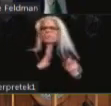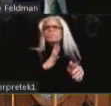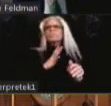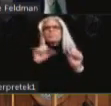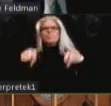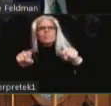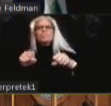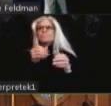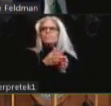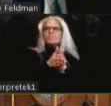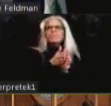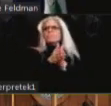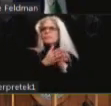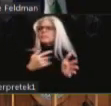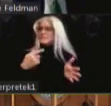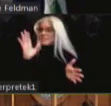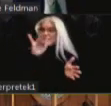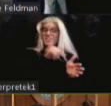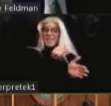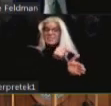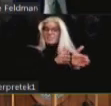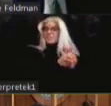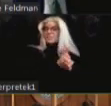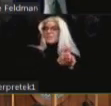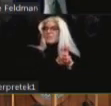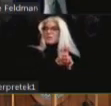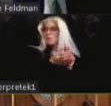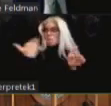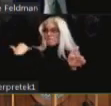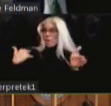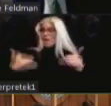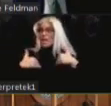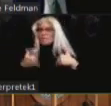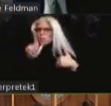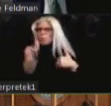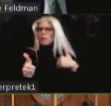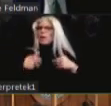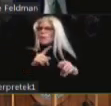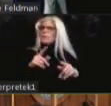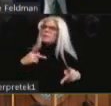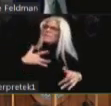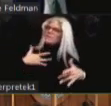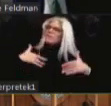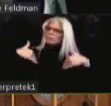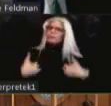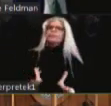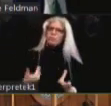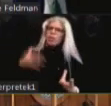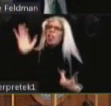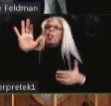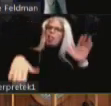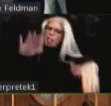that enthusiasm worth its weight in gold. We didn't have that to begin with, and we're all feeling burned out. We're all feeling ground down. And so whenever